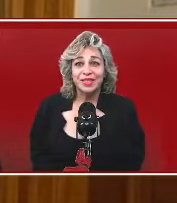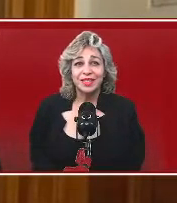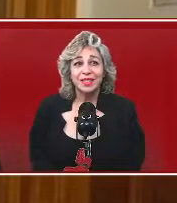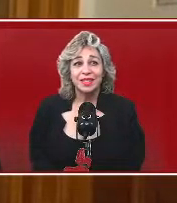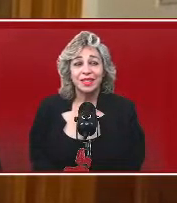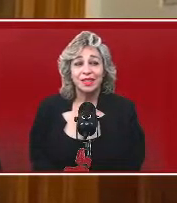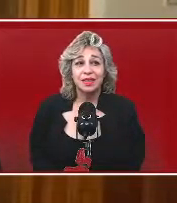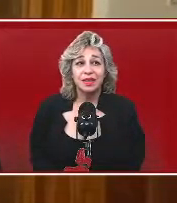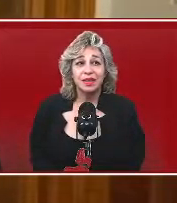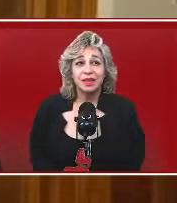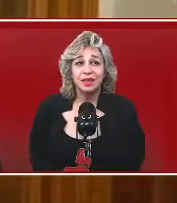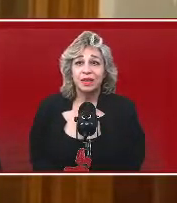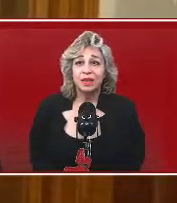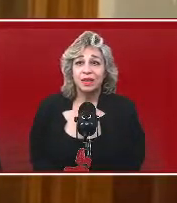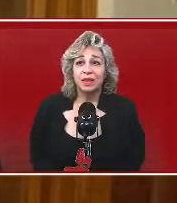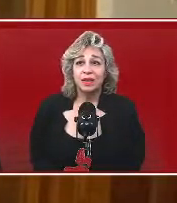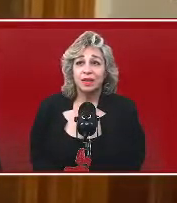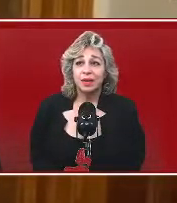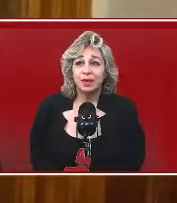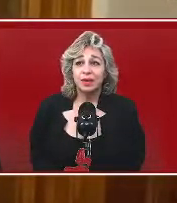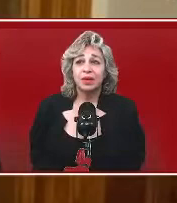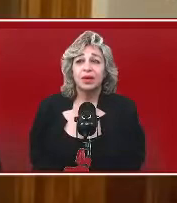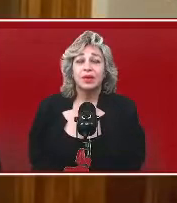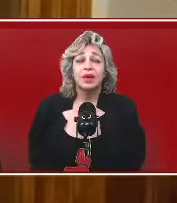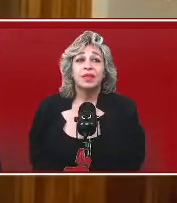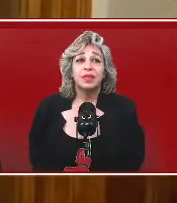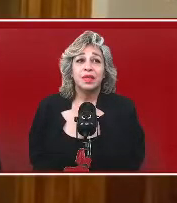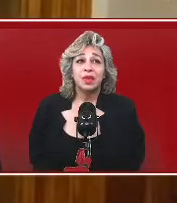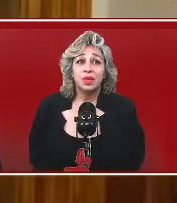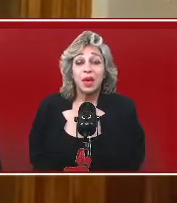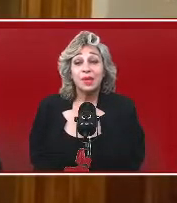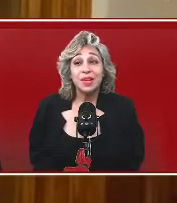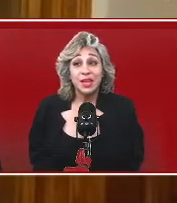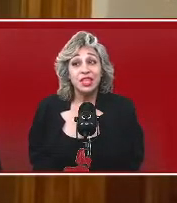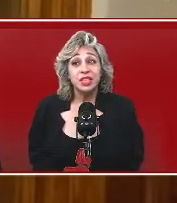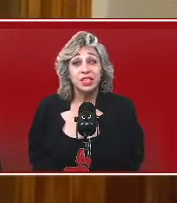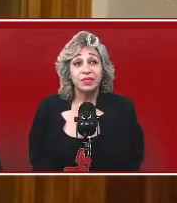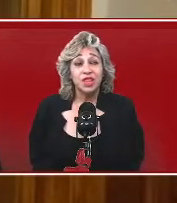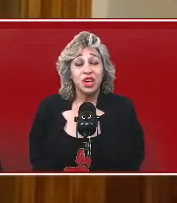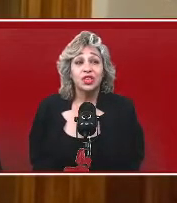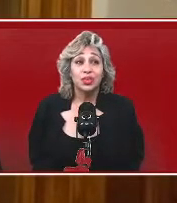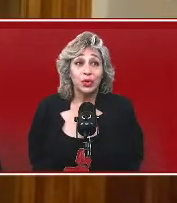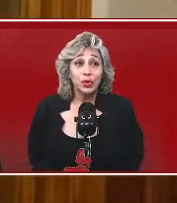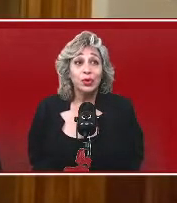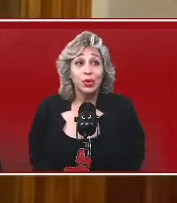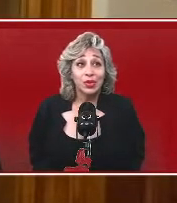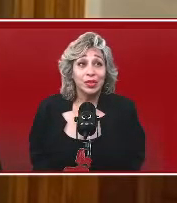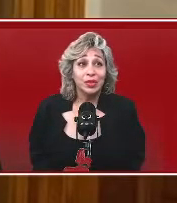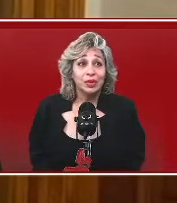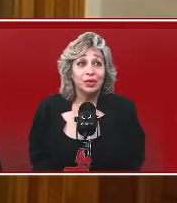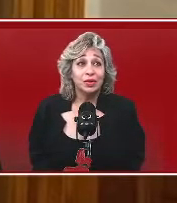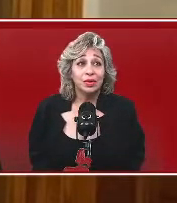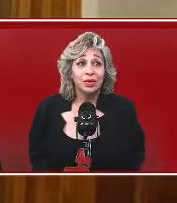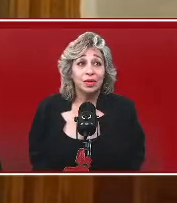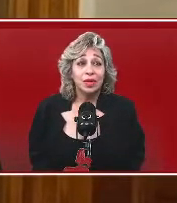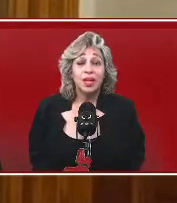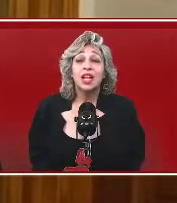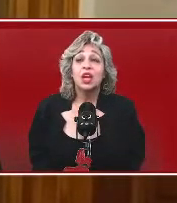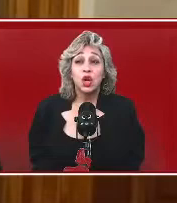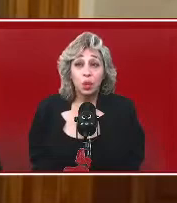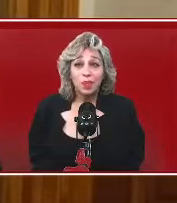recommendations, del doctor Hugo the recommendations of the Dr. Hugo